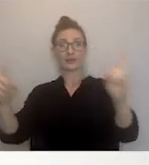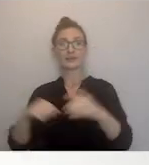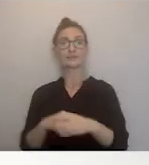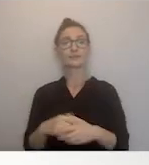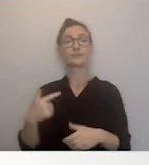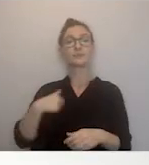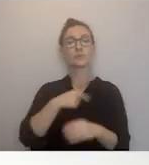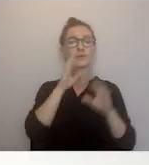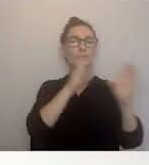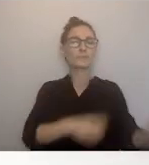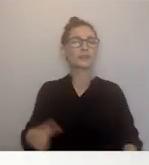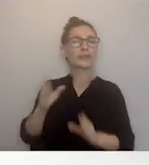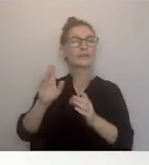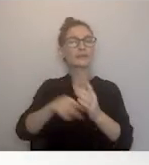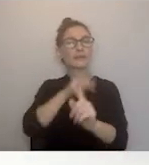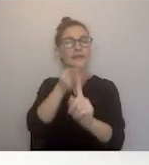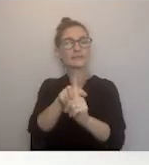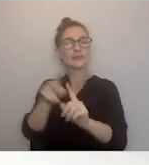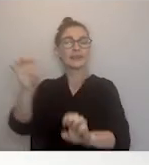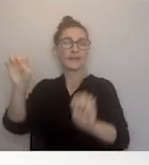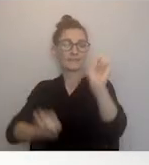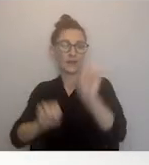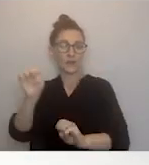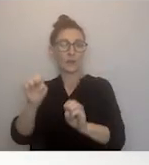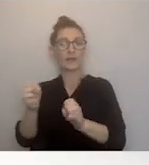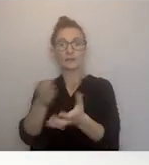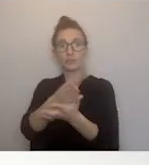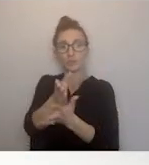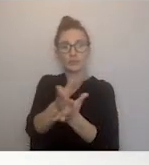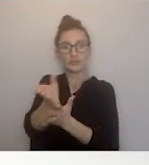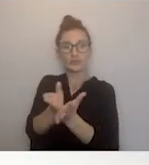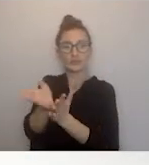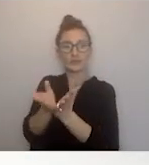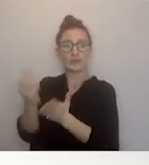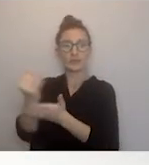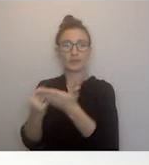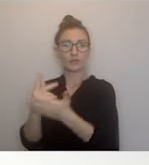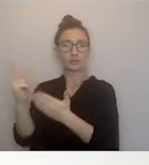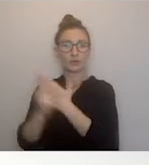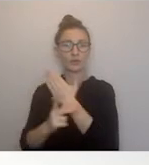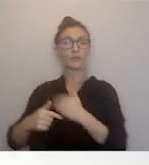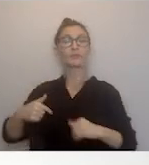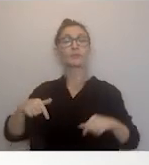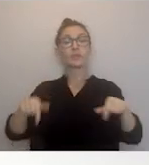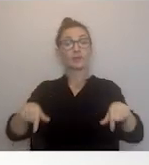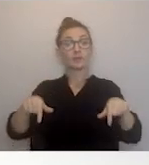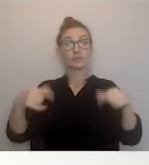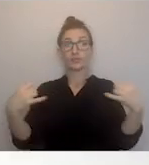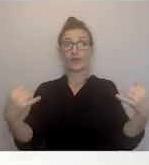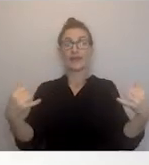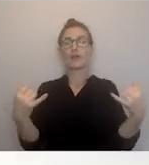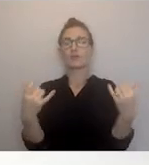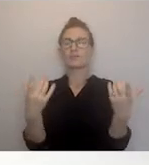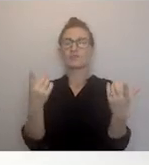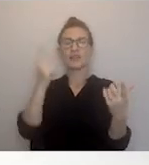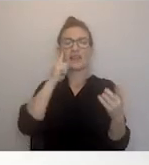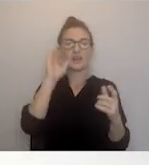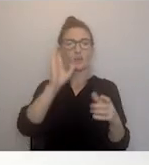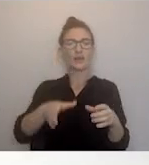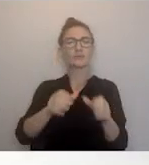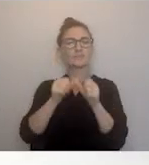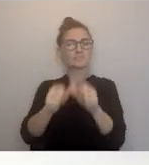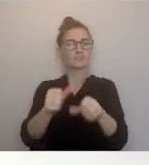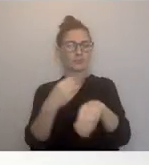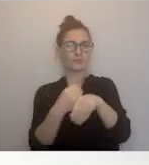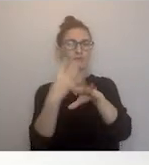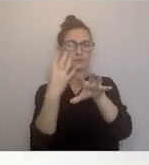is plan, implement, and evaluate multidisciplinary arts programs. So this is a thing that we convene every month. Right now it's virtual and